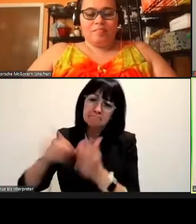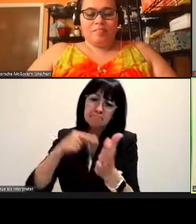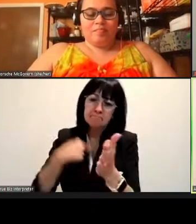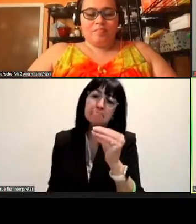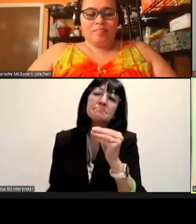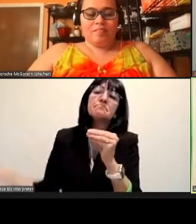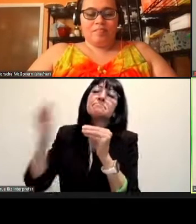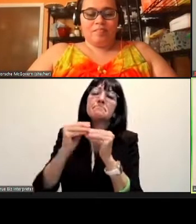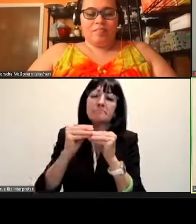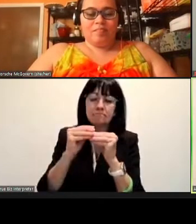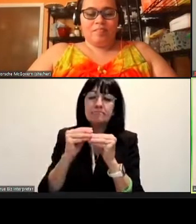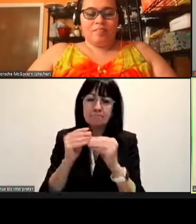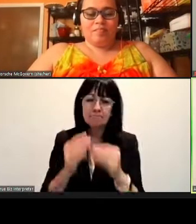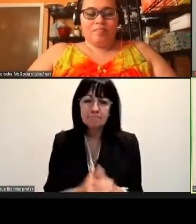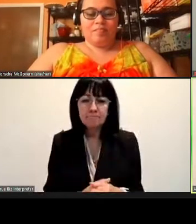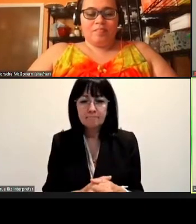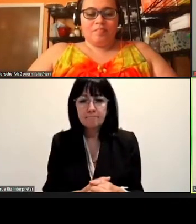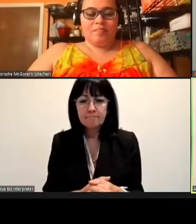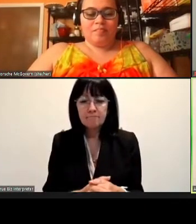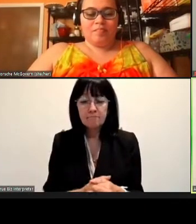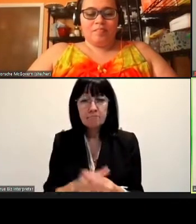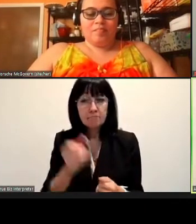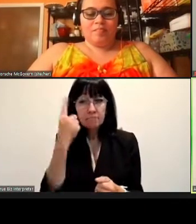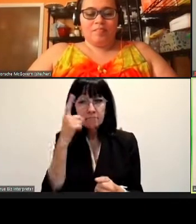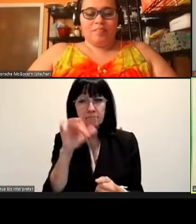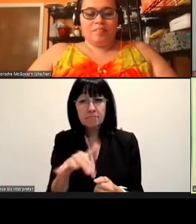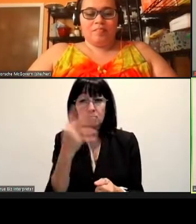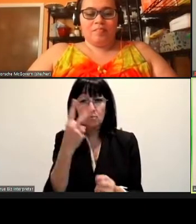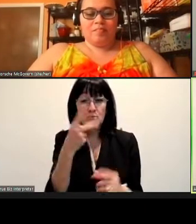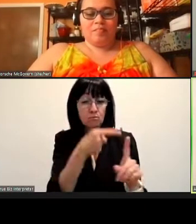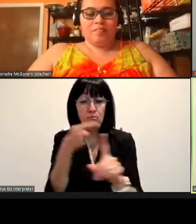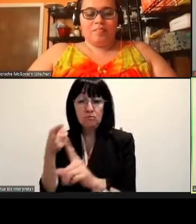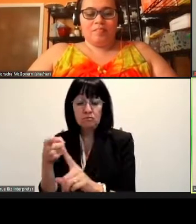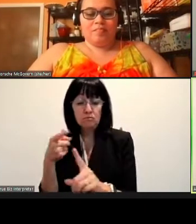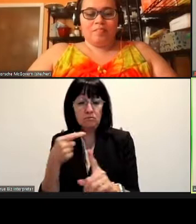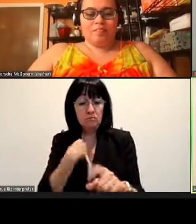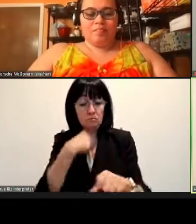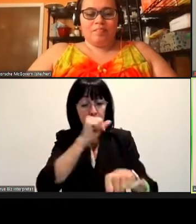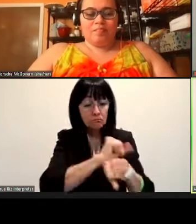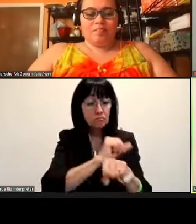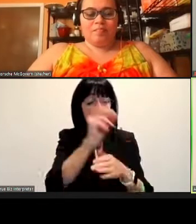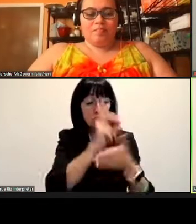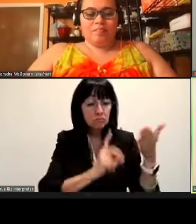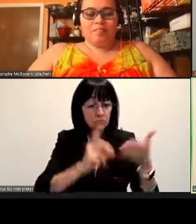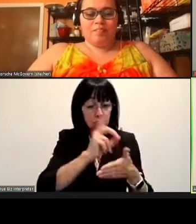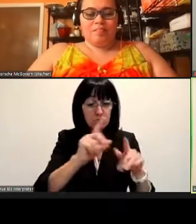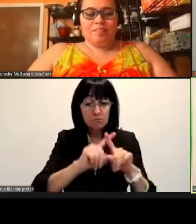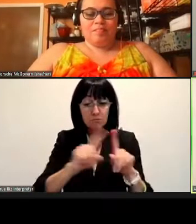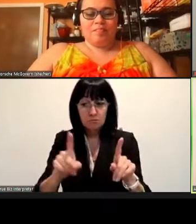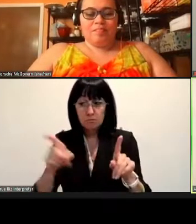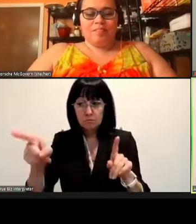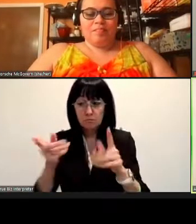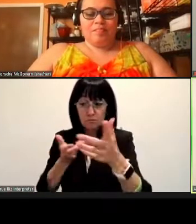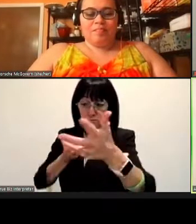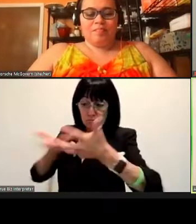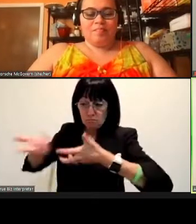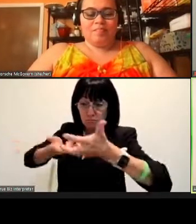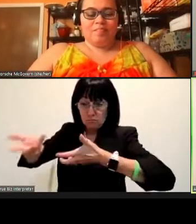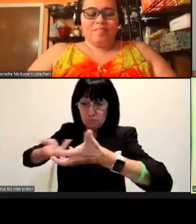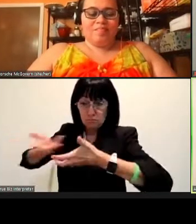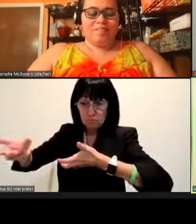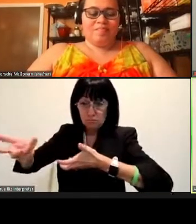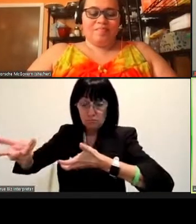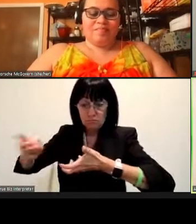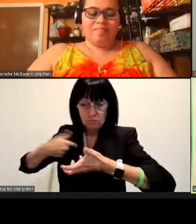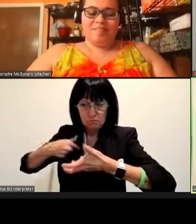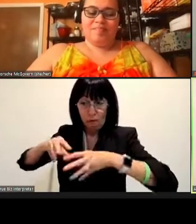relate to each other and how I work and design, I think it's made me a better designer in the sense of like, it's made a